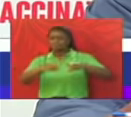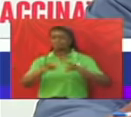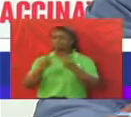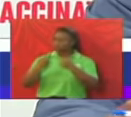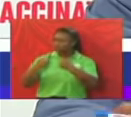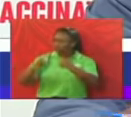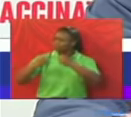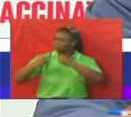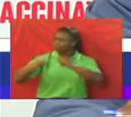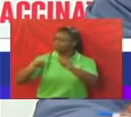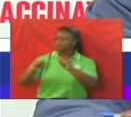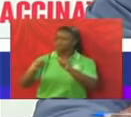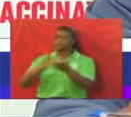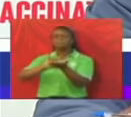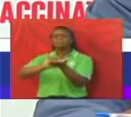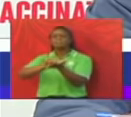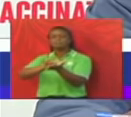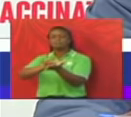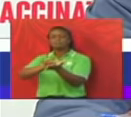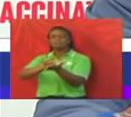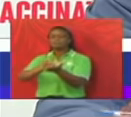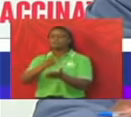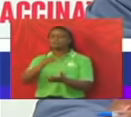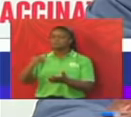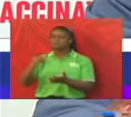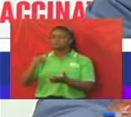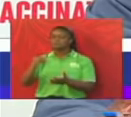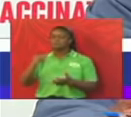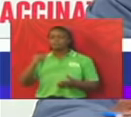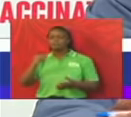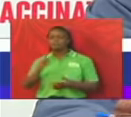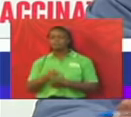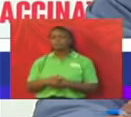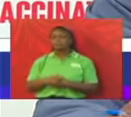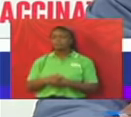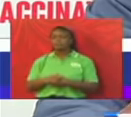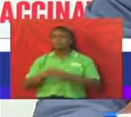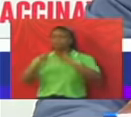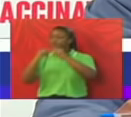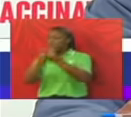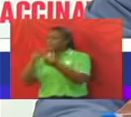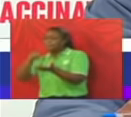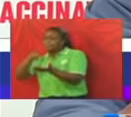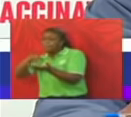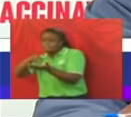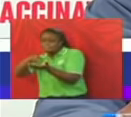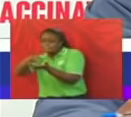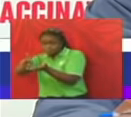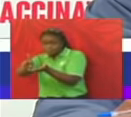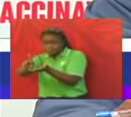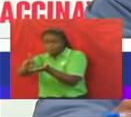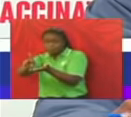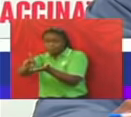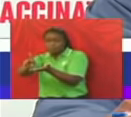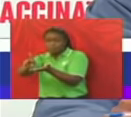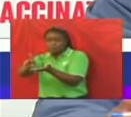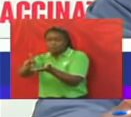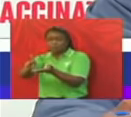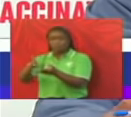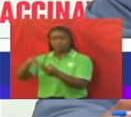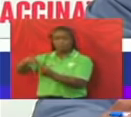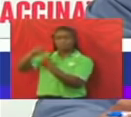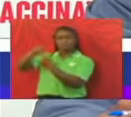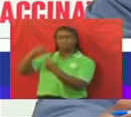they're funded and supported by the agencies that are actually running trials at that point in time. It is